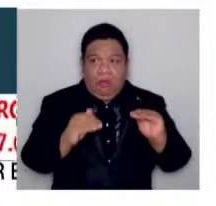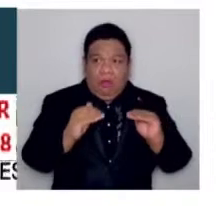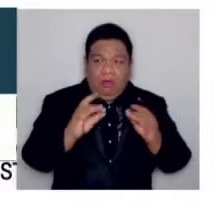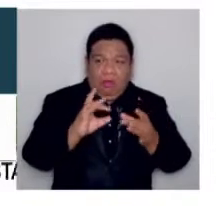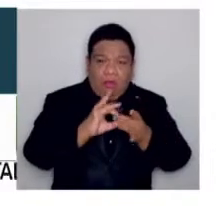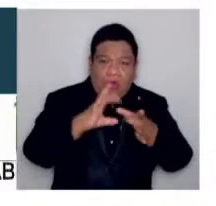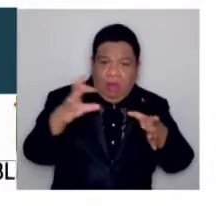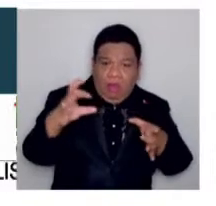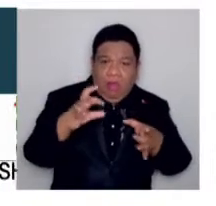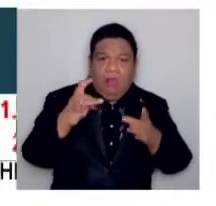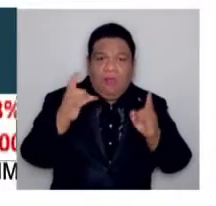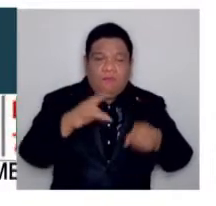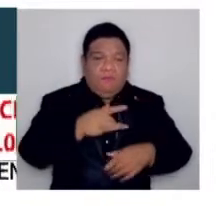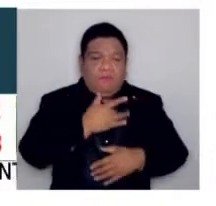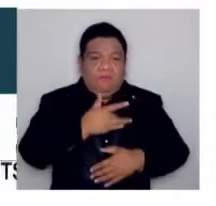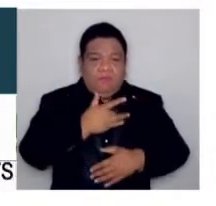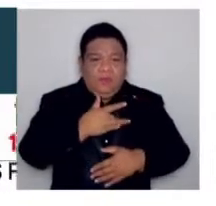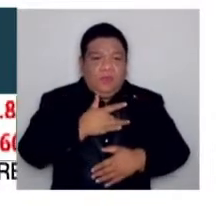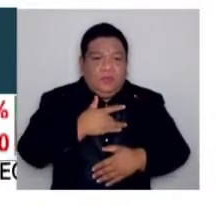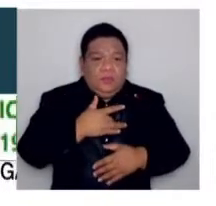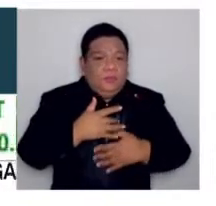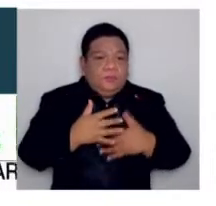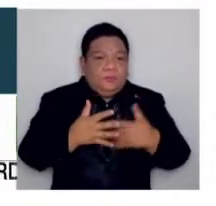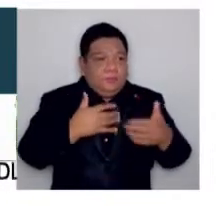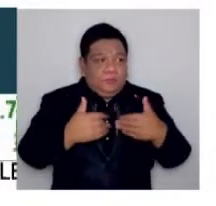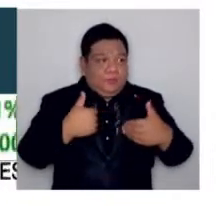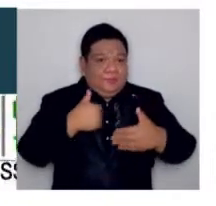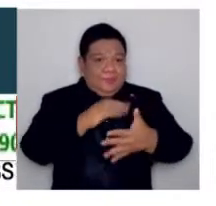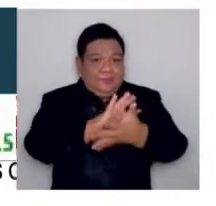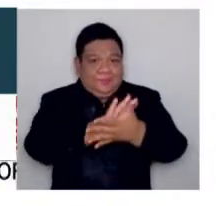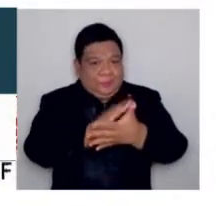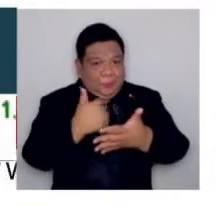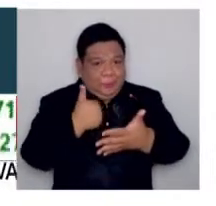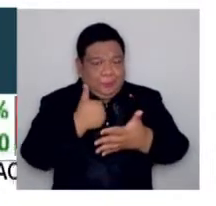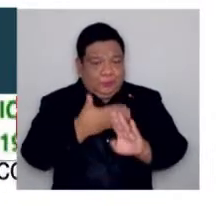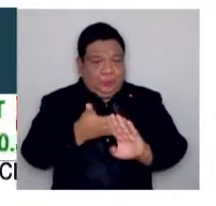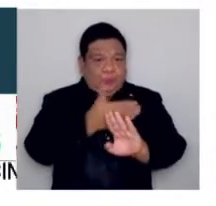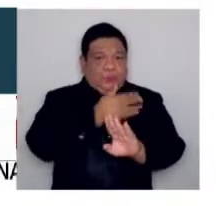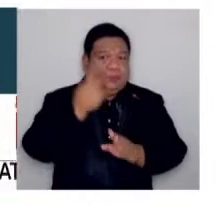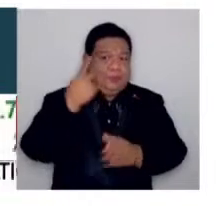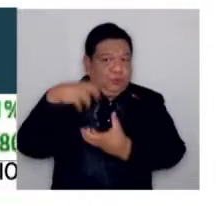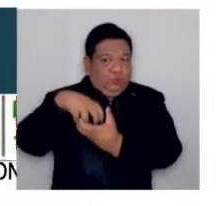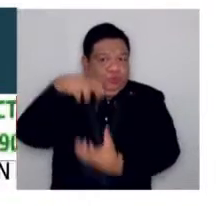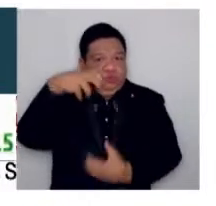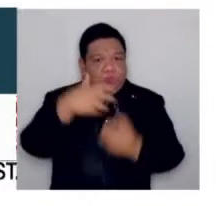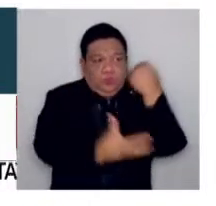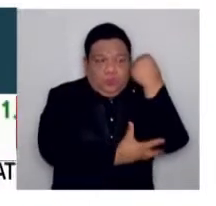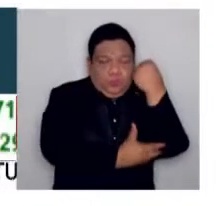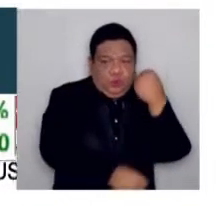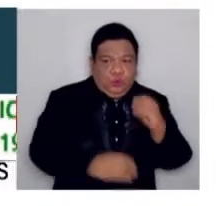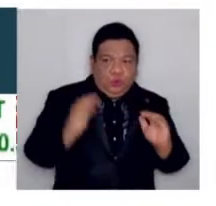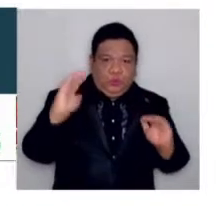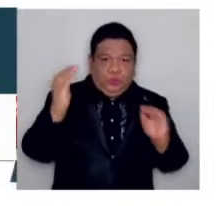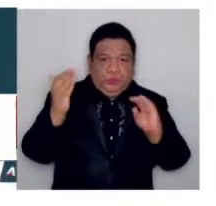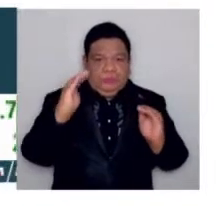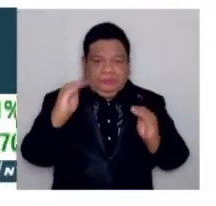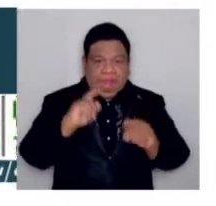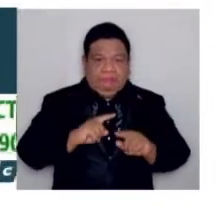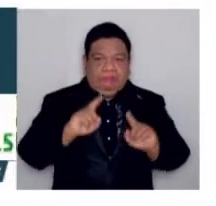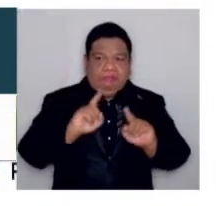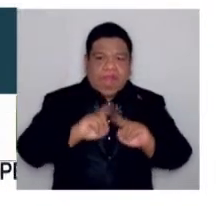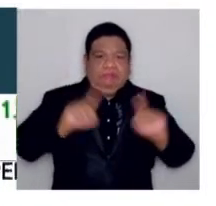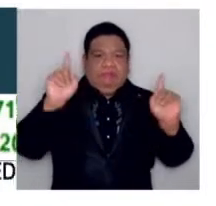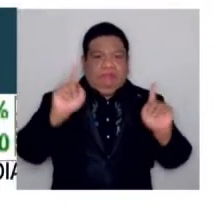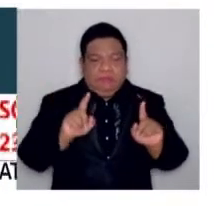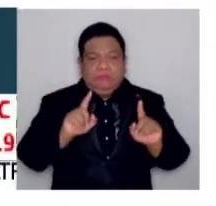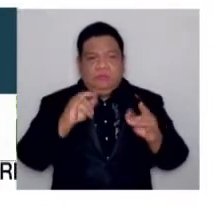that's already being felt even during pre-pandemic, no, between the rich and the poor and the productivity later on. What concerns